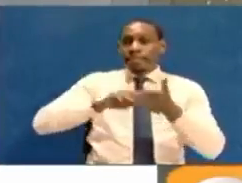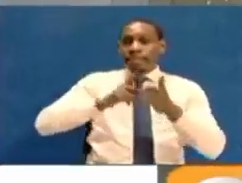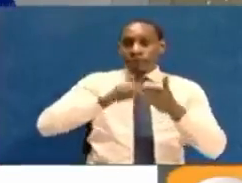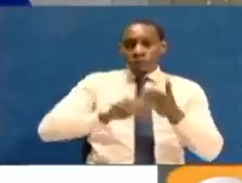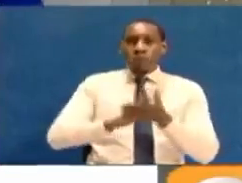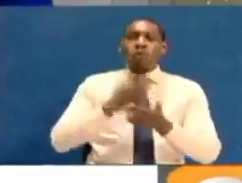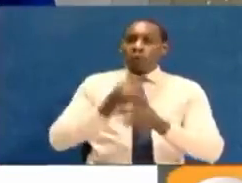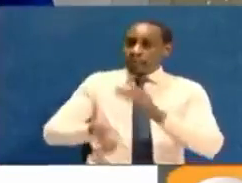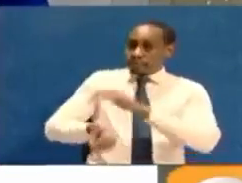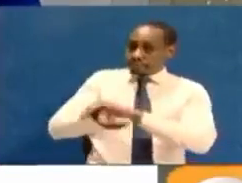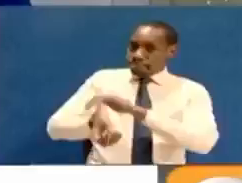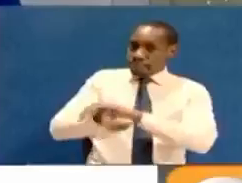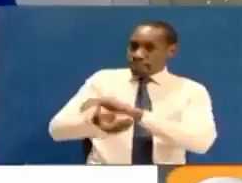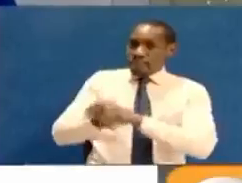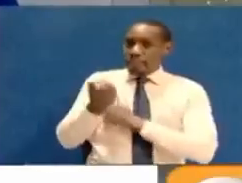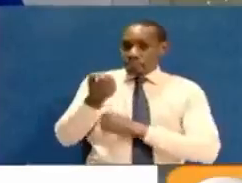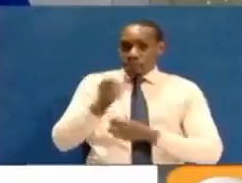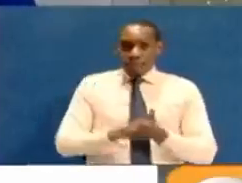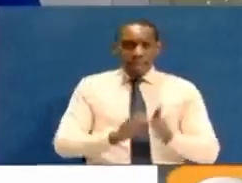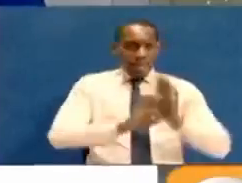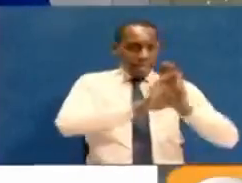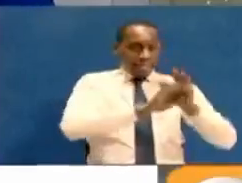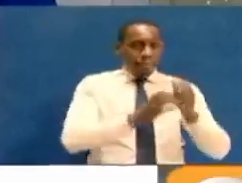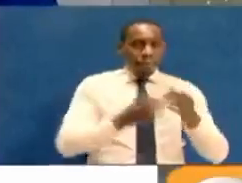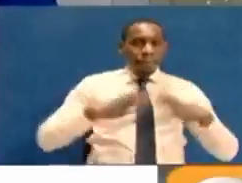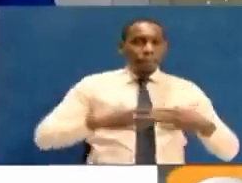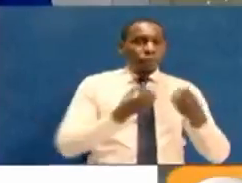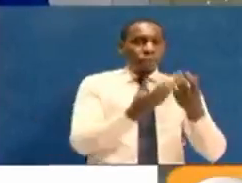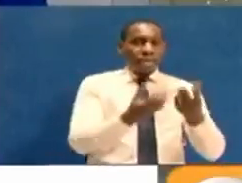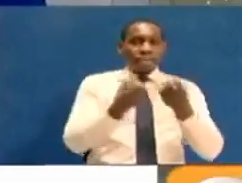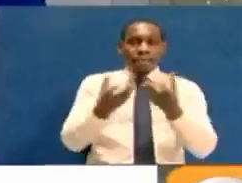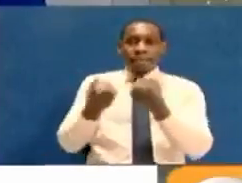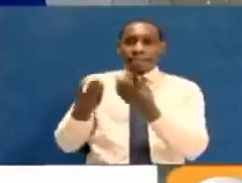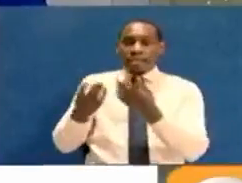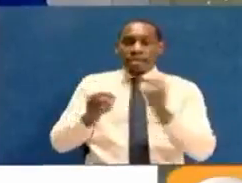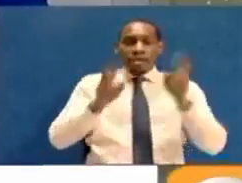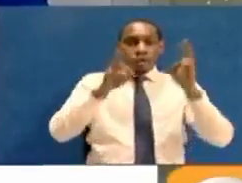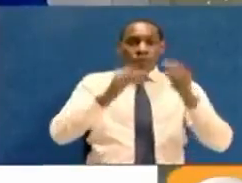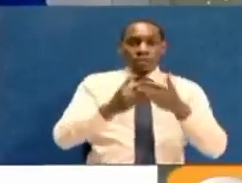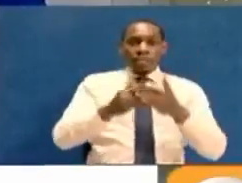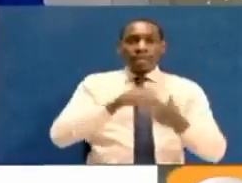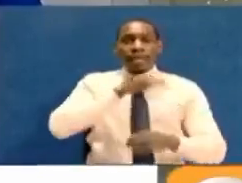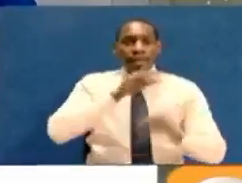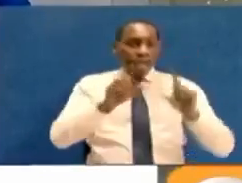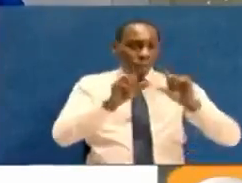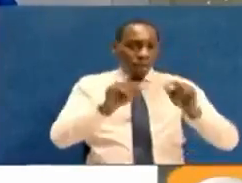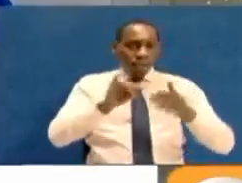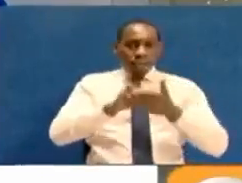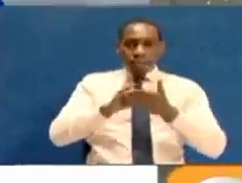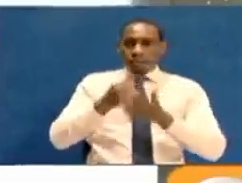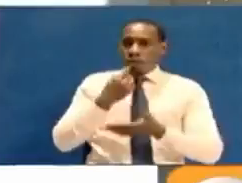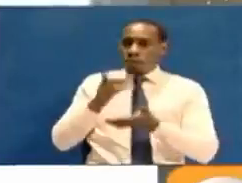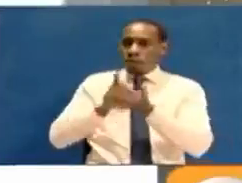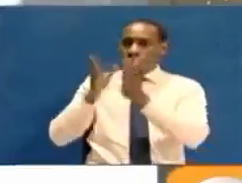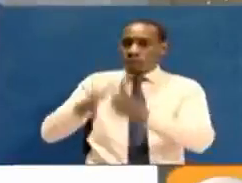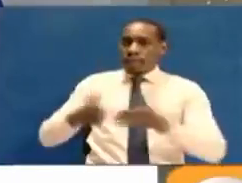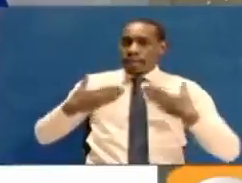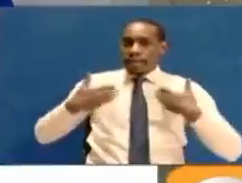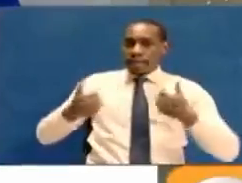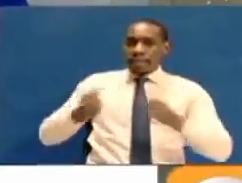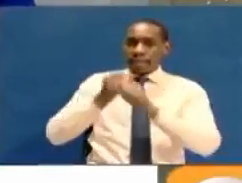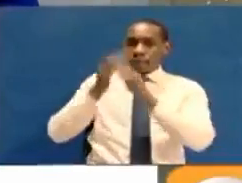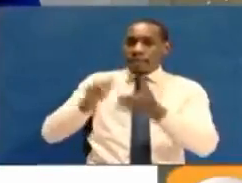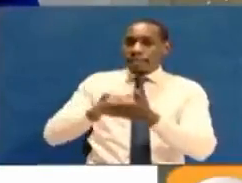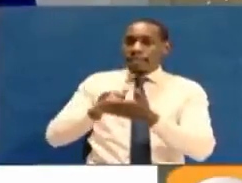it into context, for instance. Many people have been quoting the former Premier Raila Odinga, who told the doctors and the healthcare workers to